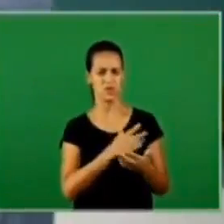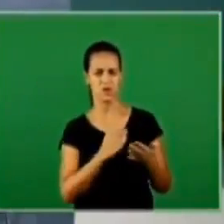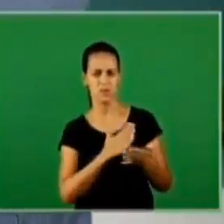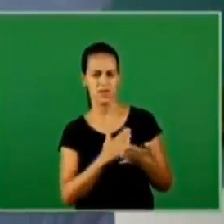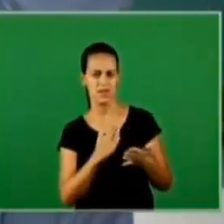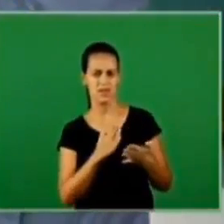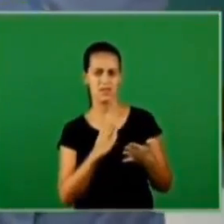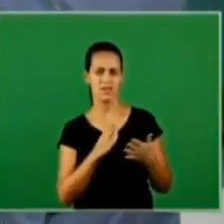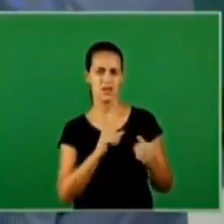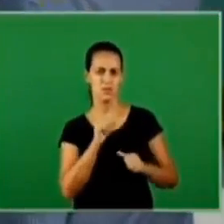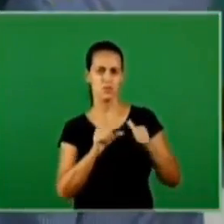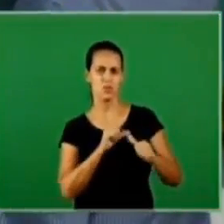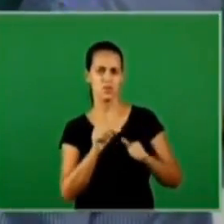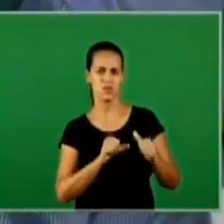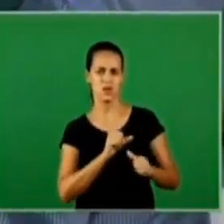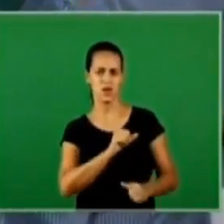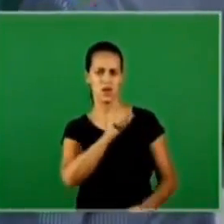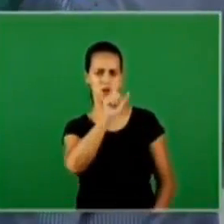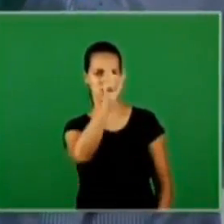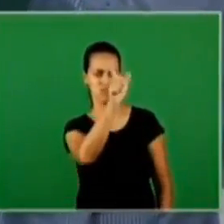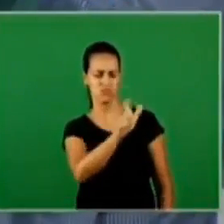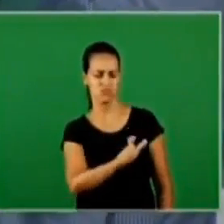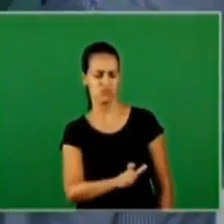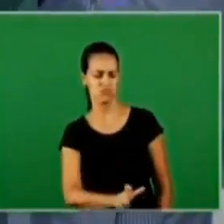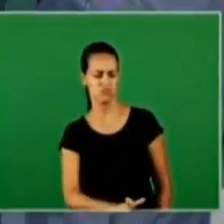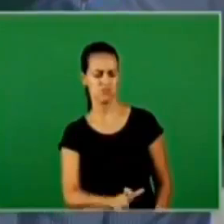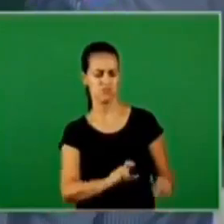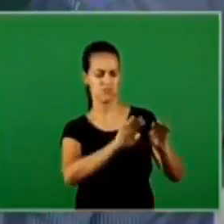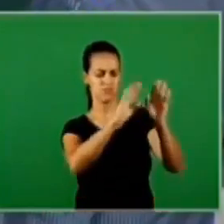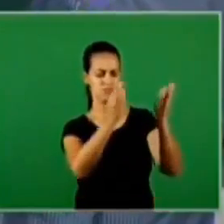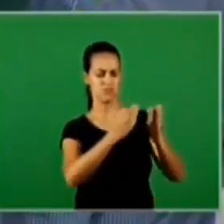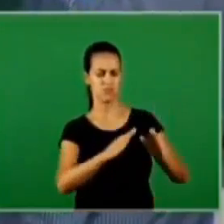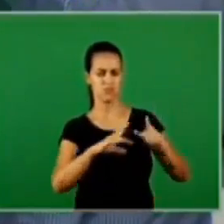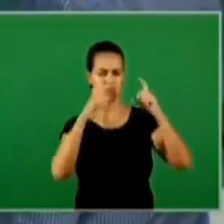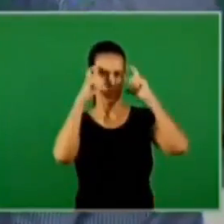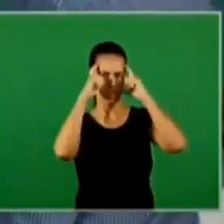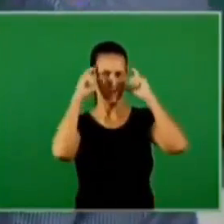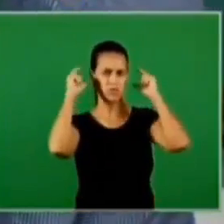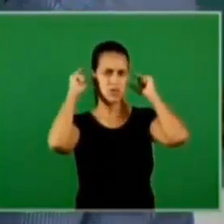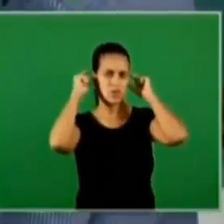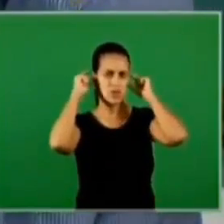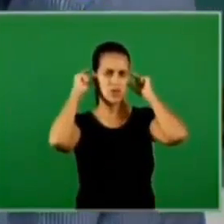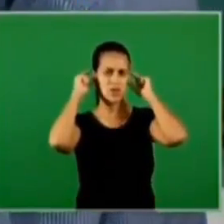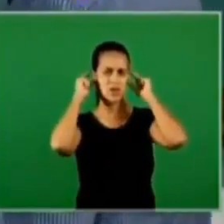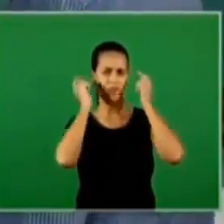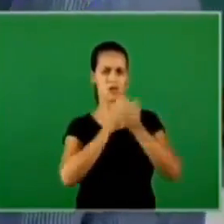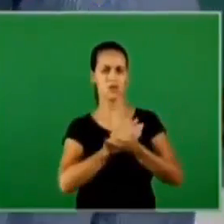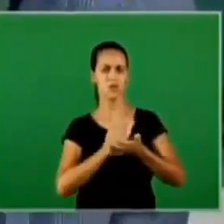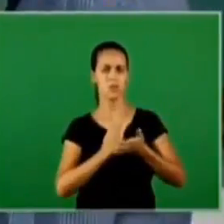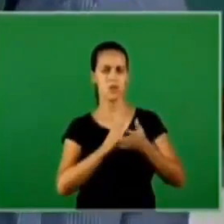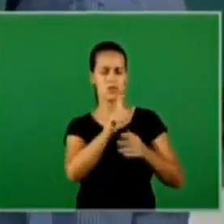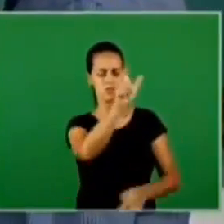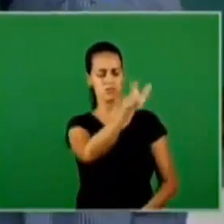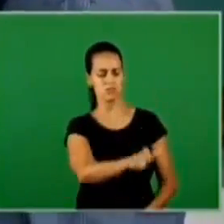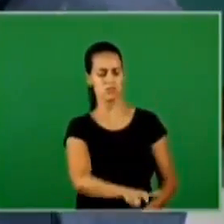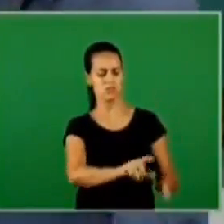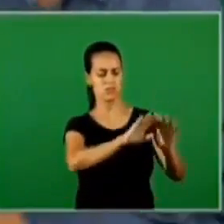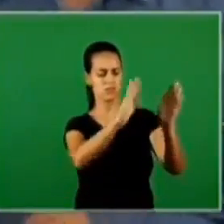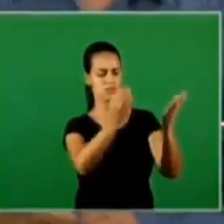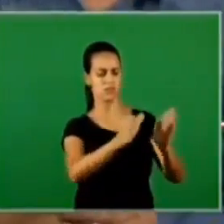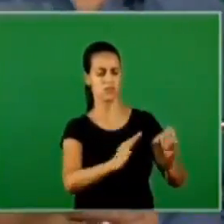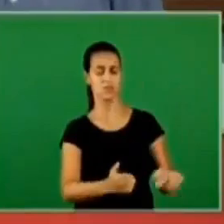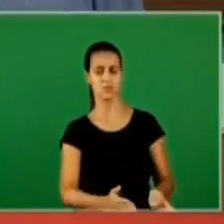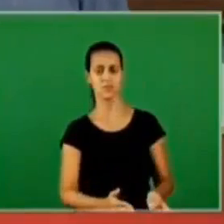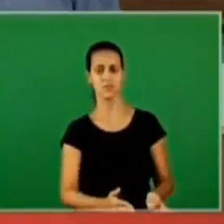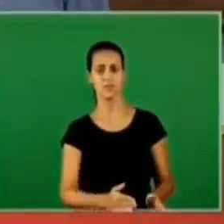that, and you begin to have a form of a human. You have little hair, eyes, and you begin to